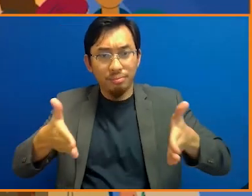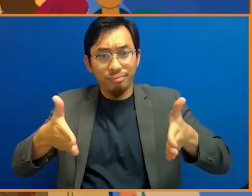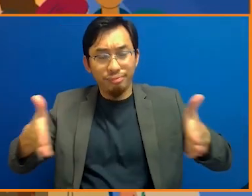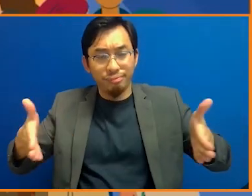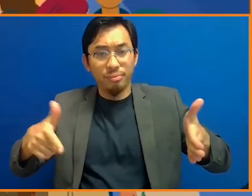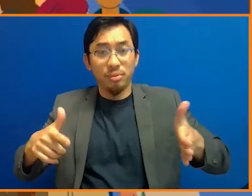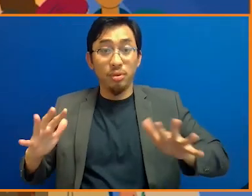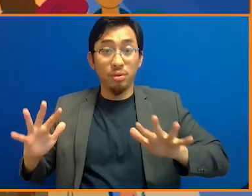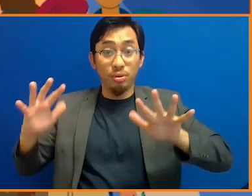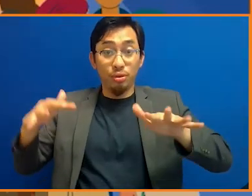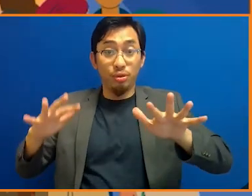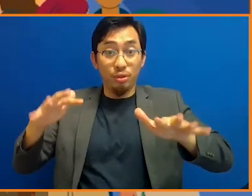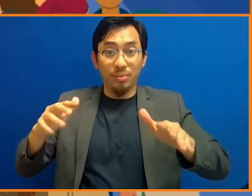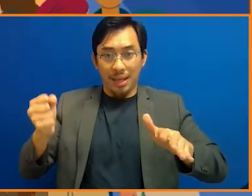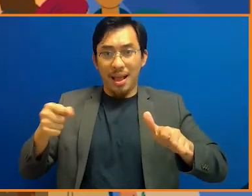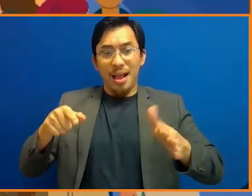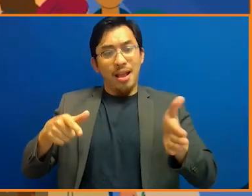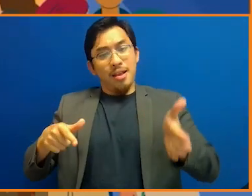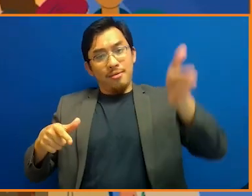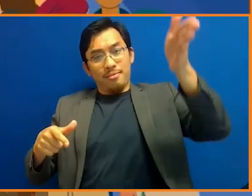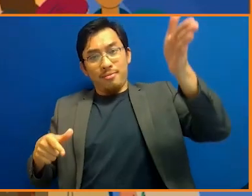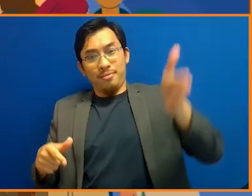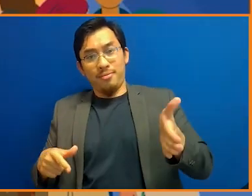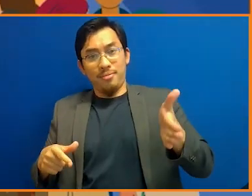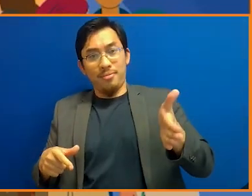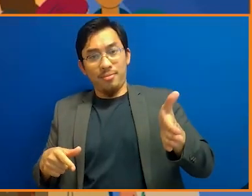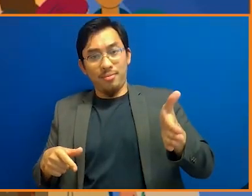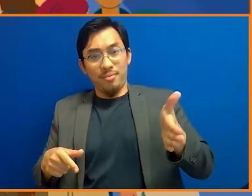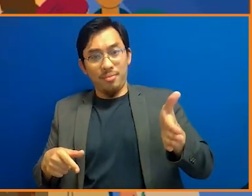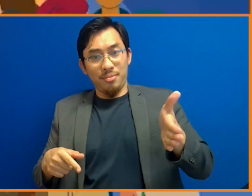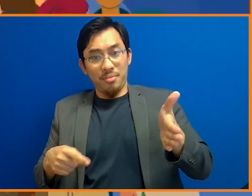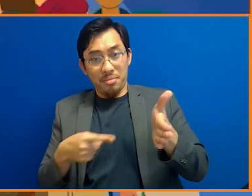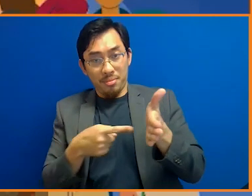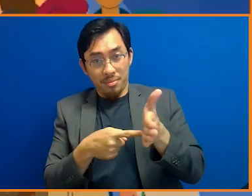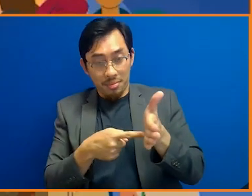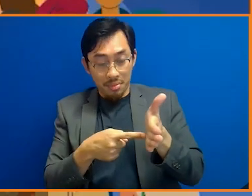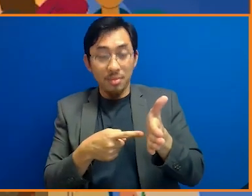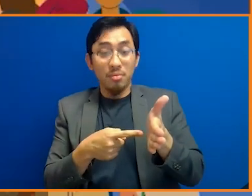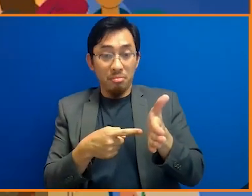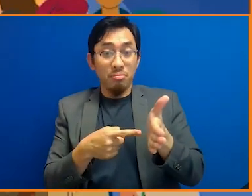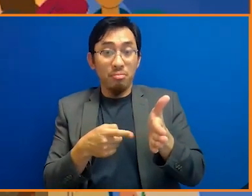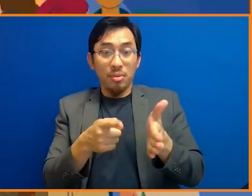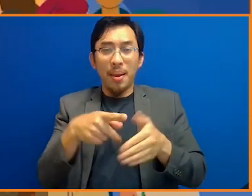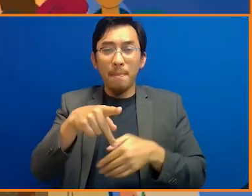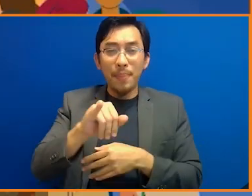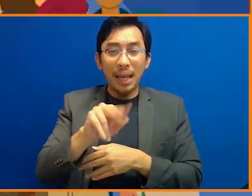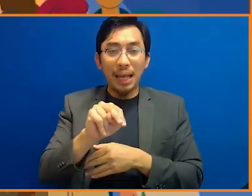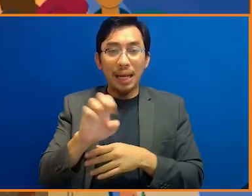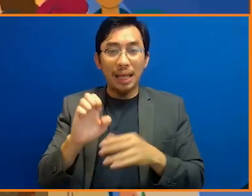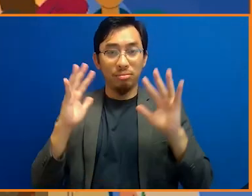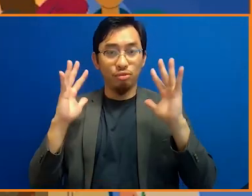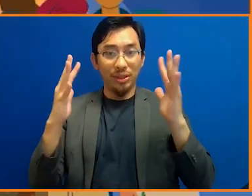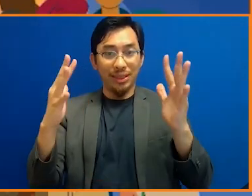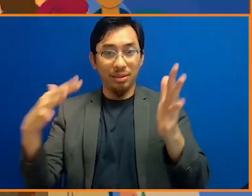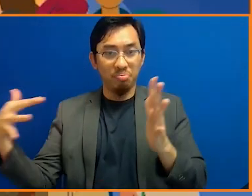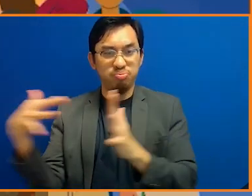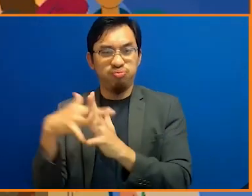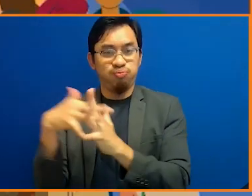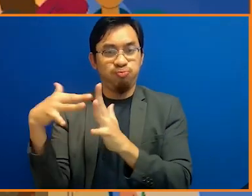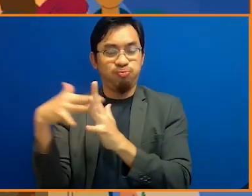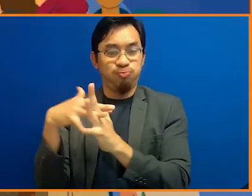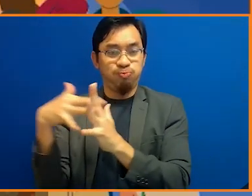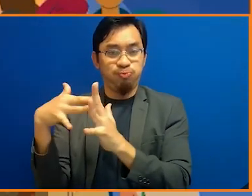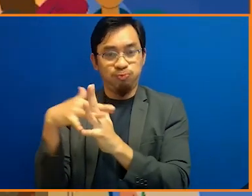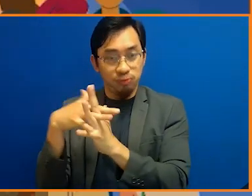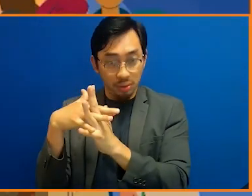highway. So even tsunami overtop the seawall that destroyed the pine